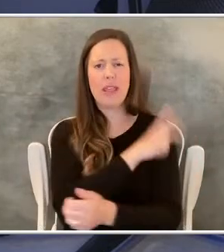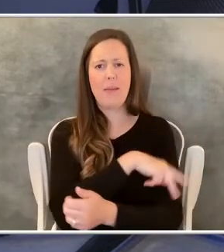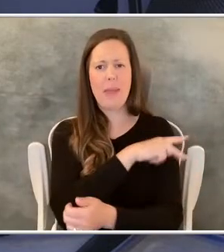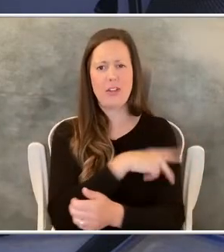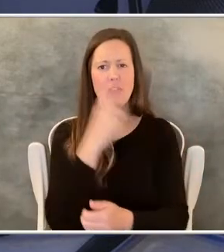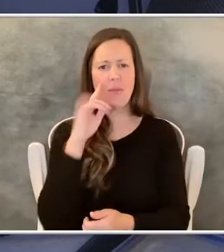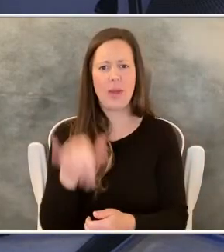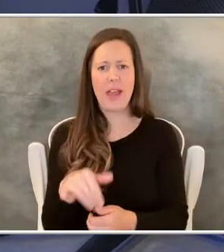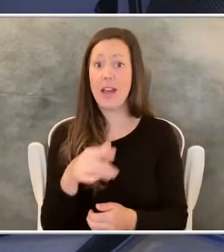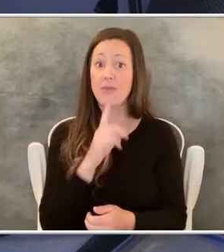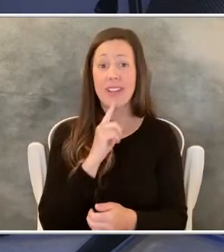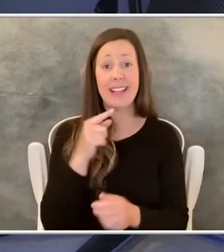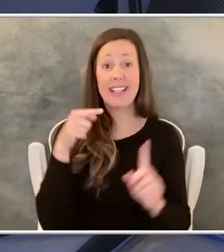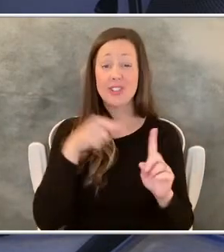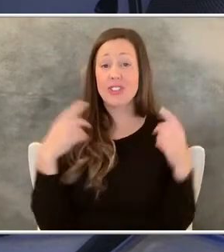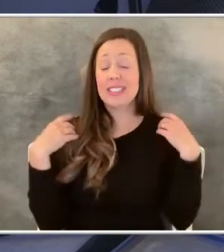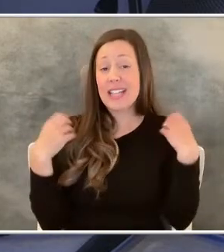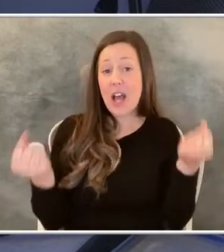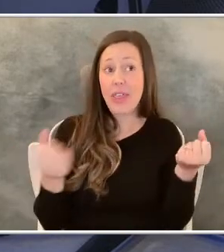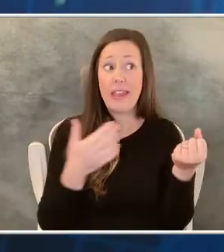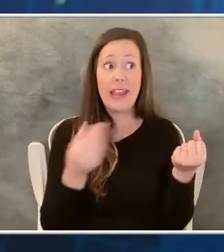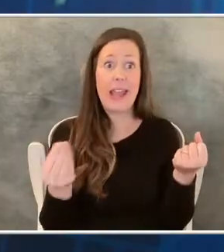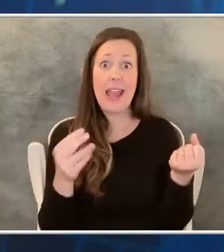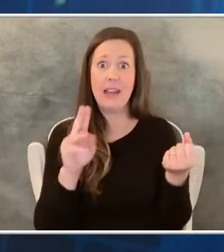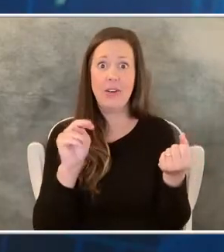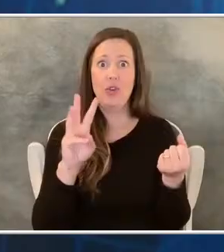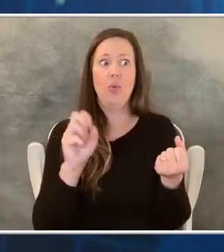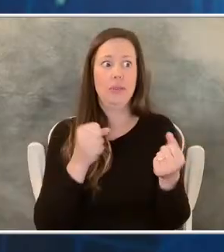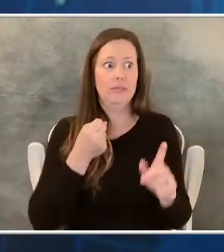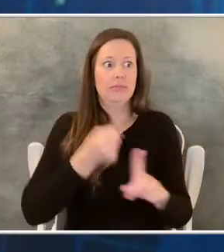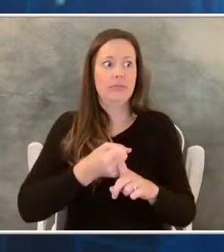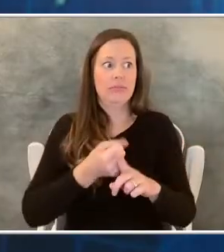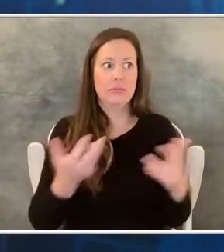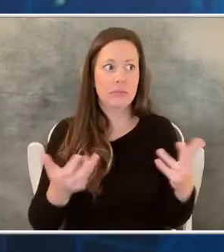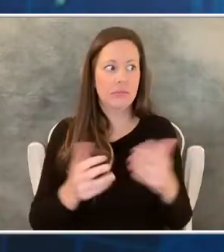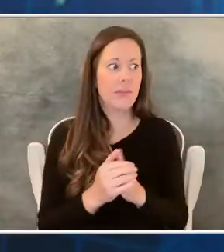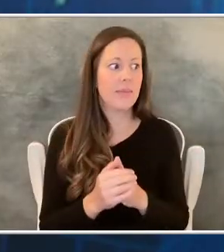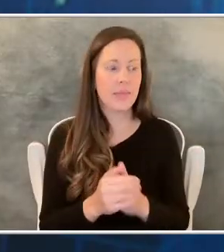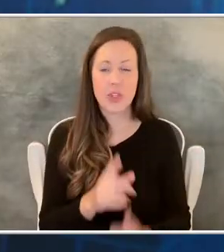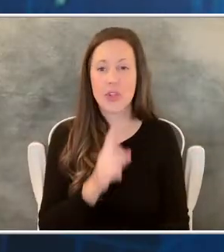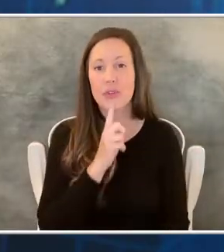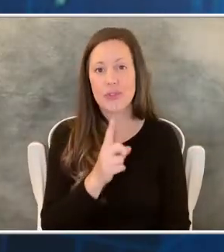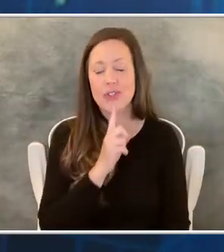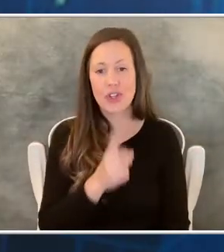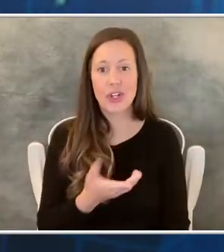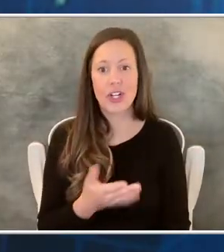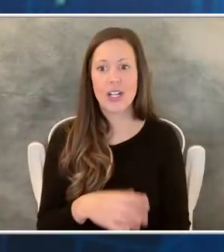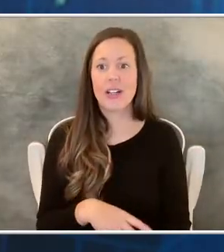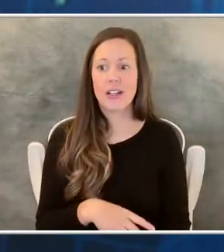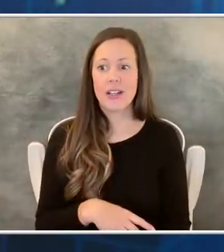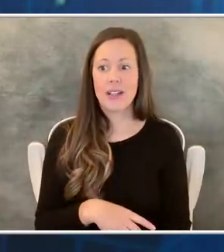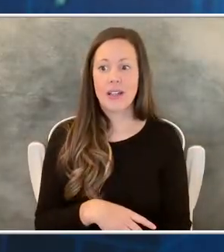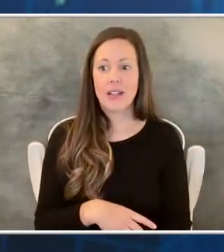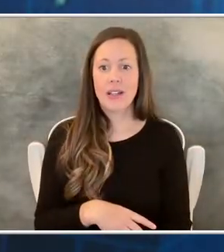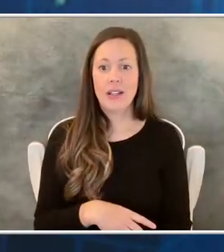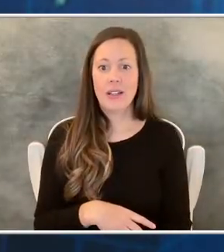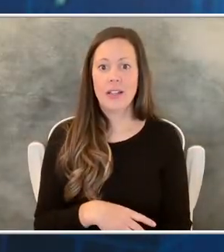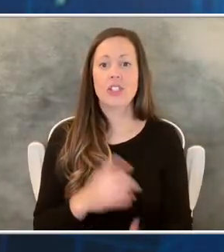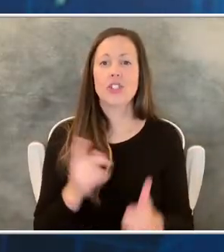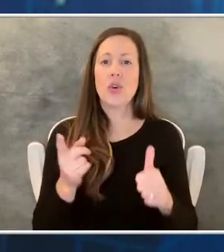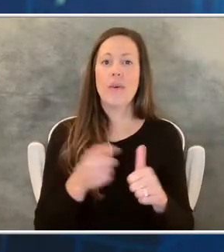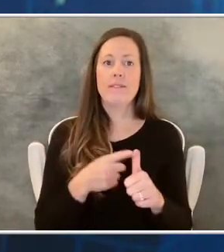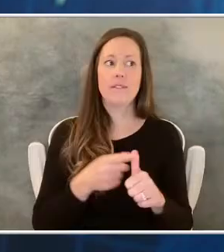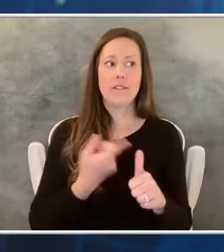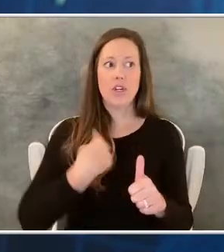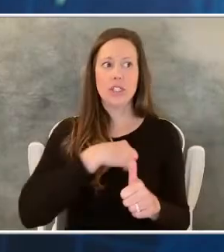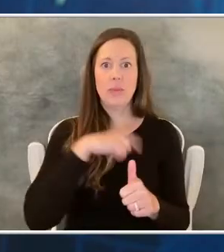healthy and then hears news like this? Sure. So first we stabilize, make sure that they're not